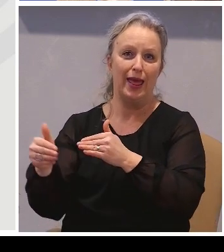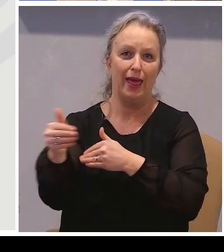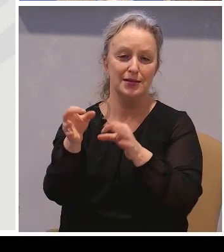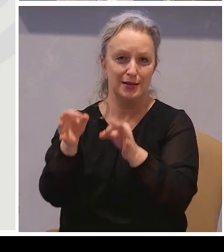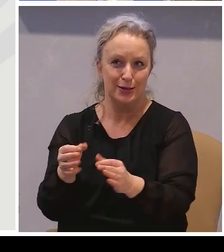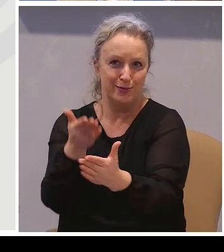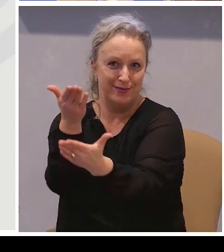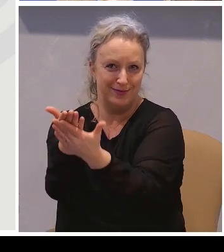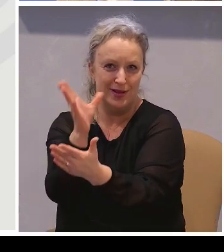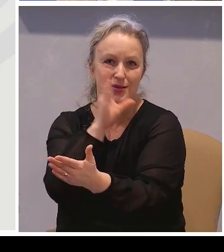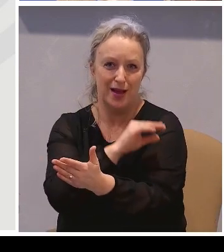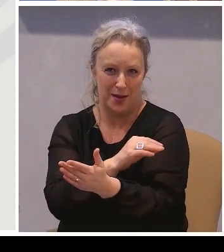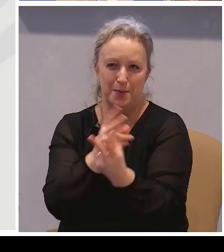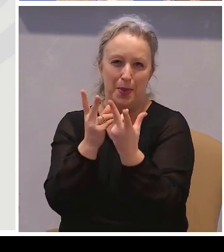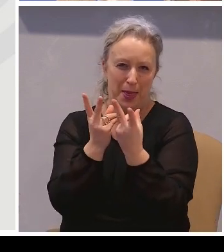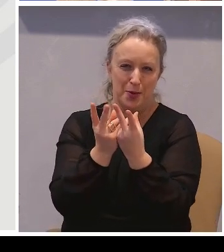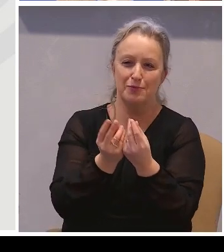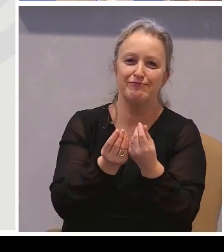or 6 months of